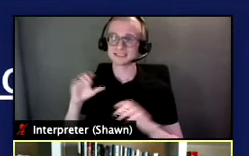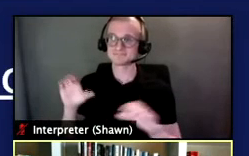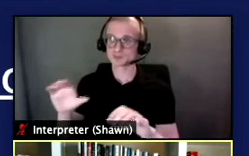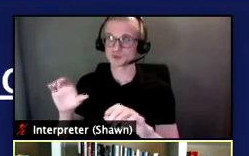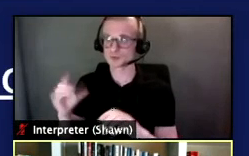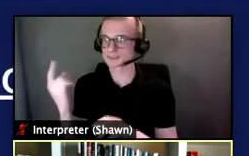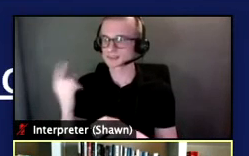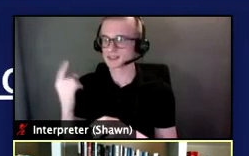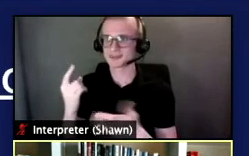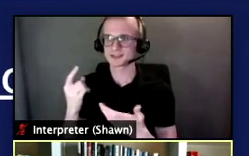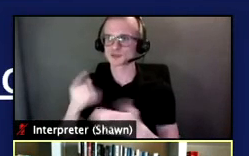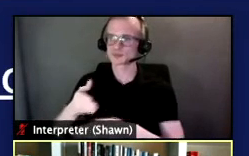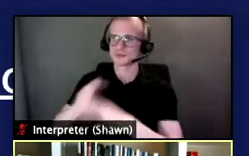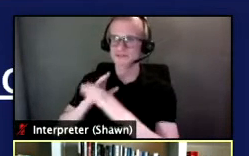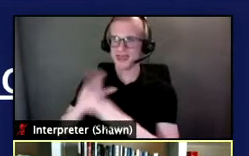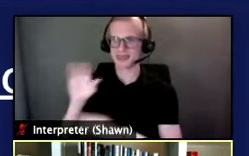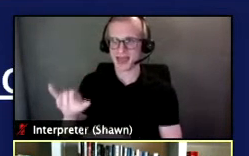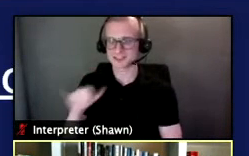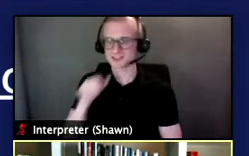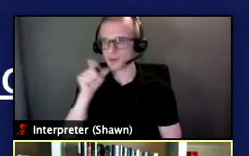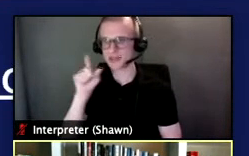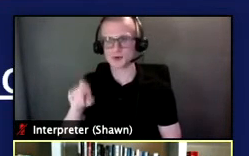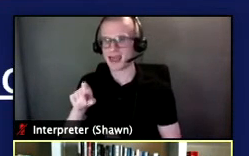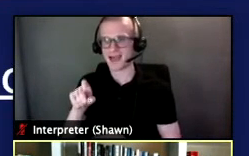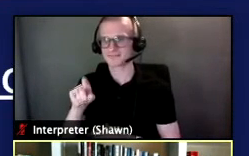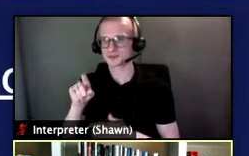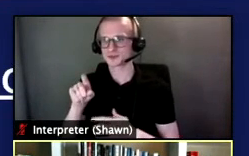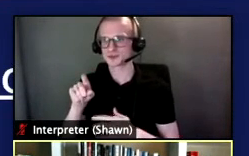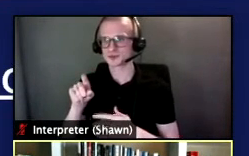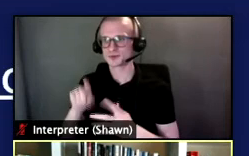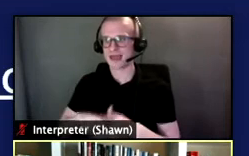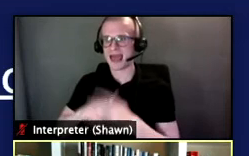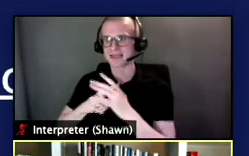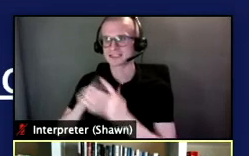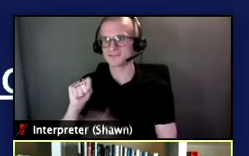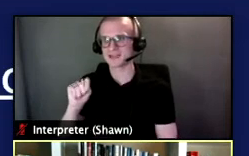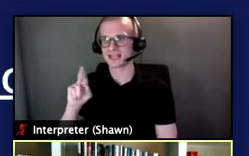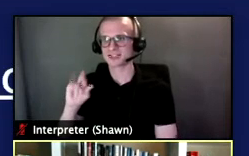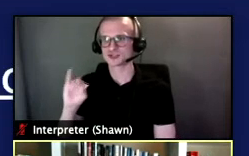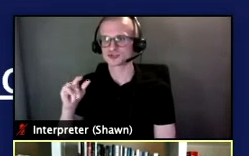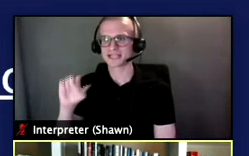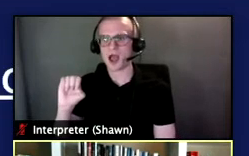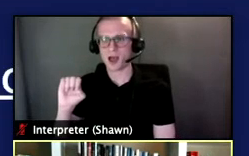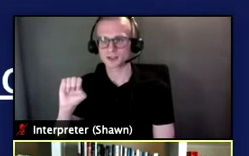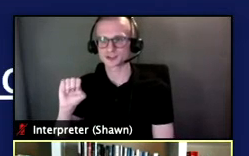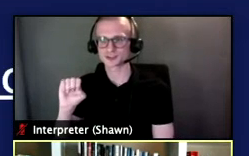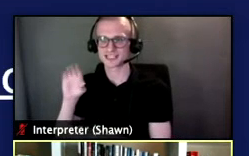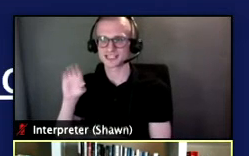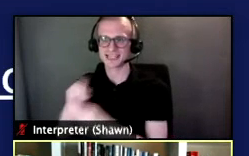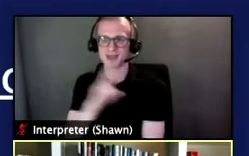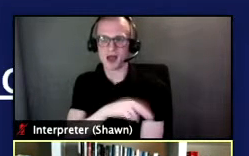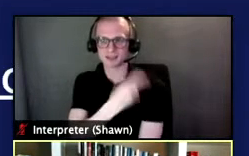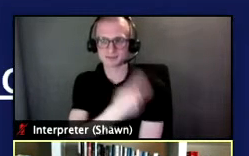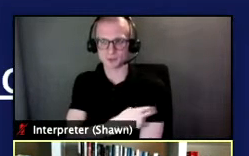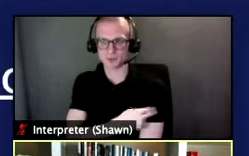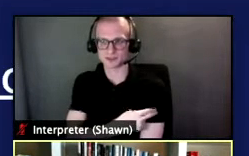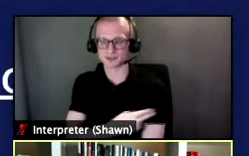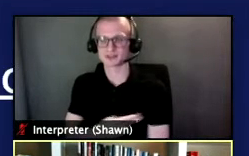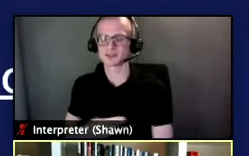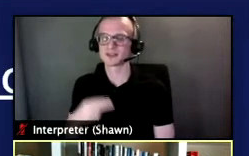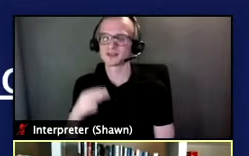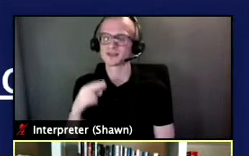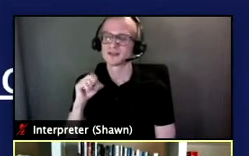activation of these triage hours in hospitals available. So it is a bit